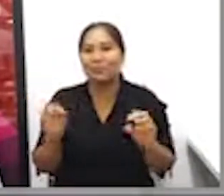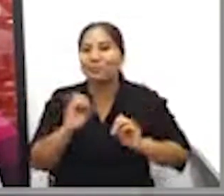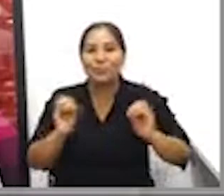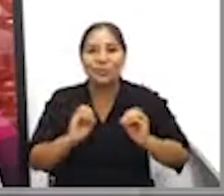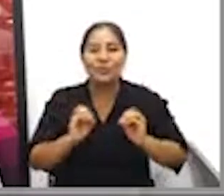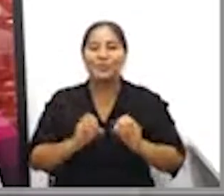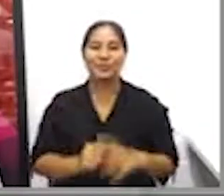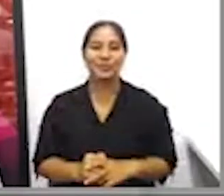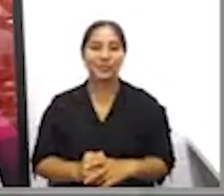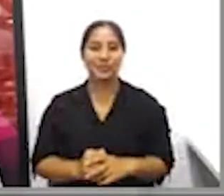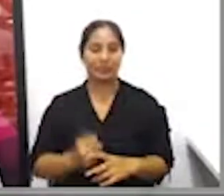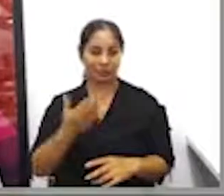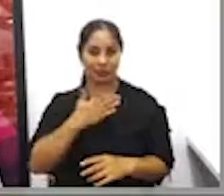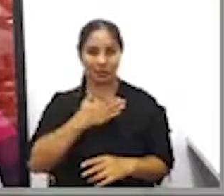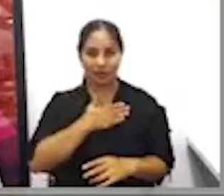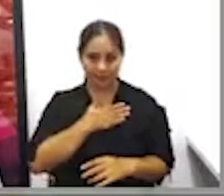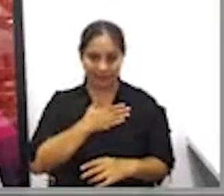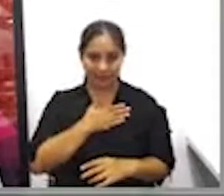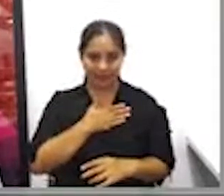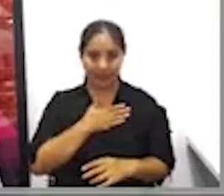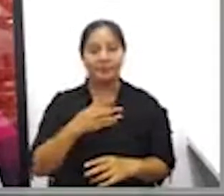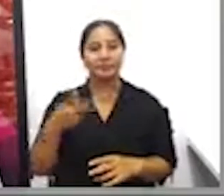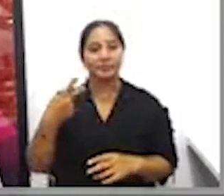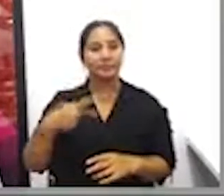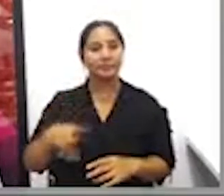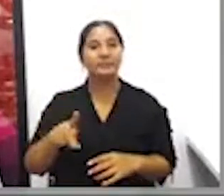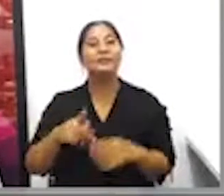them didn't get it.